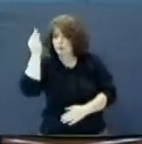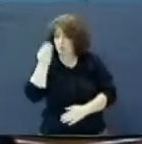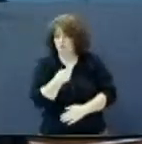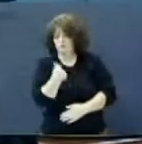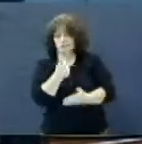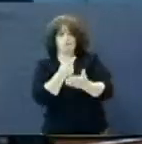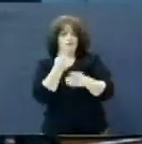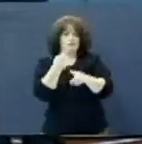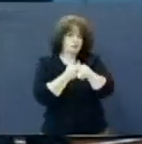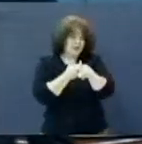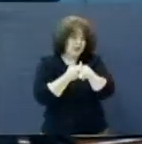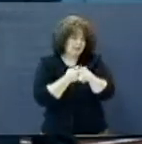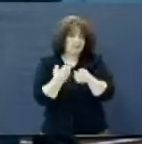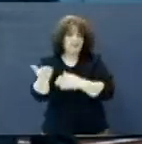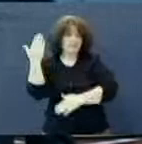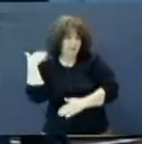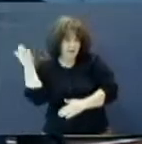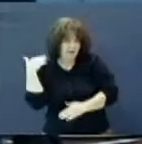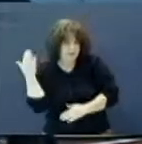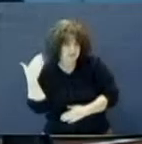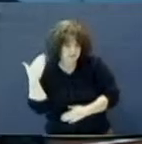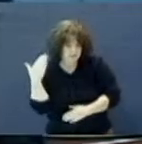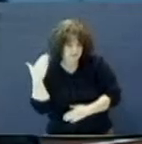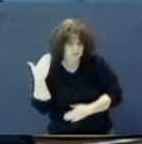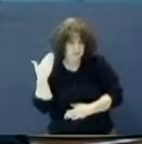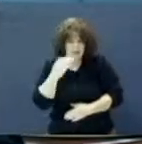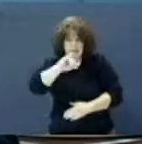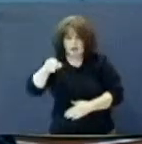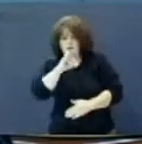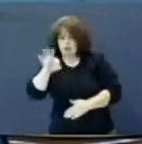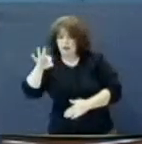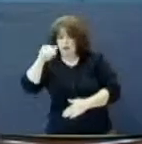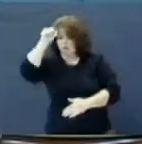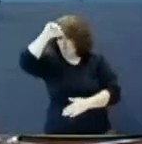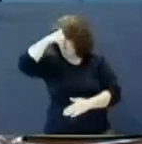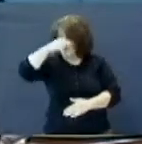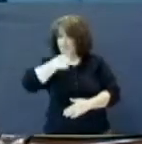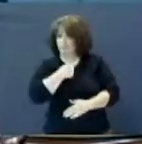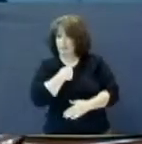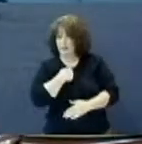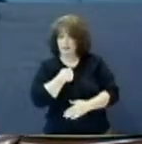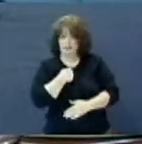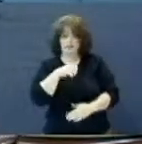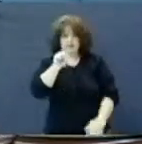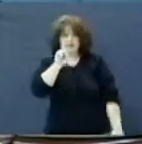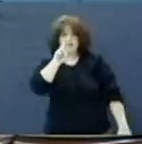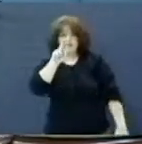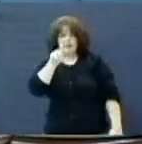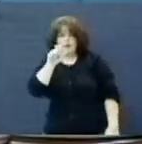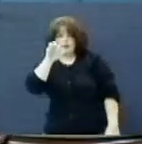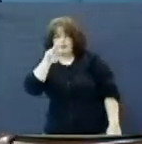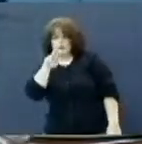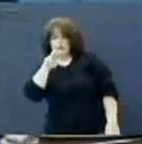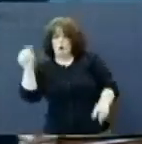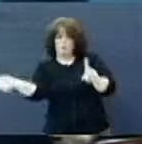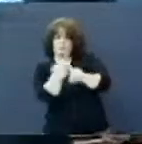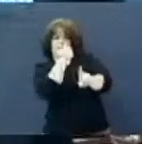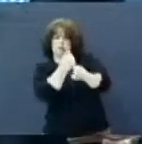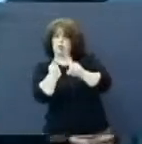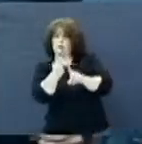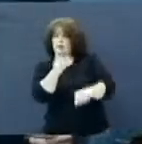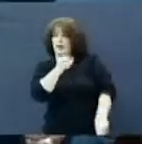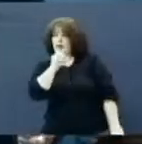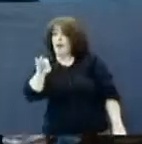ago. Jeff kind of reminded me of it last week. Sucker punches of the devil. I want to tell you, the